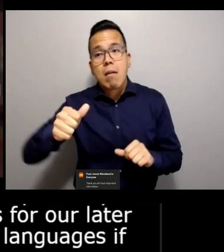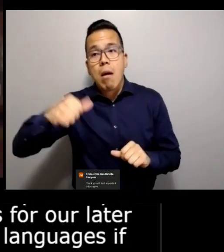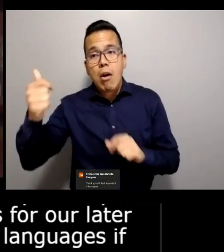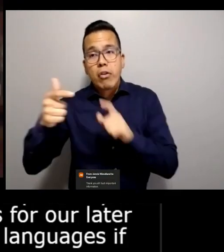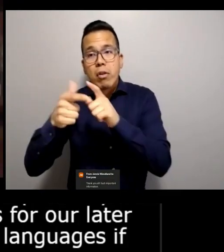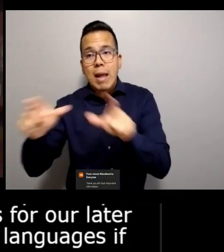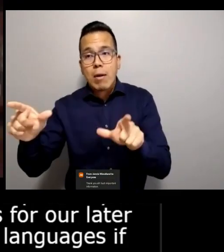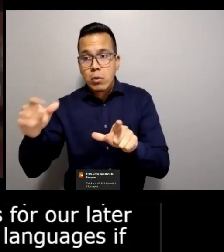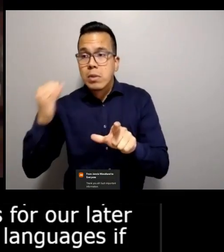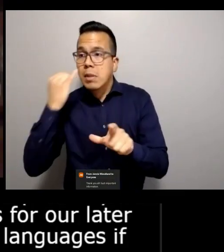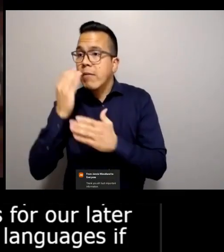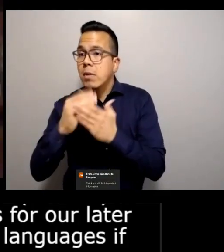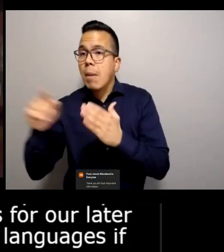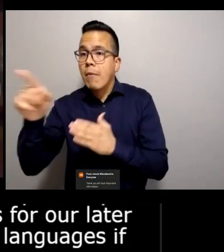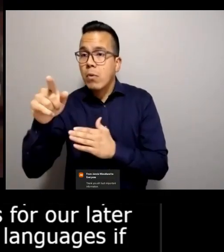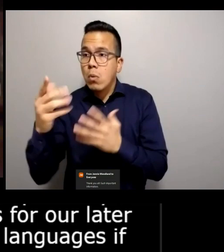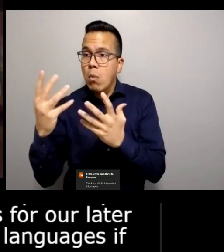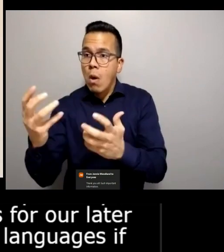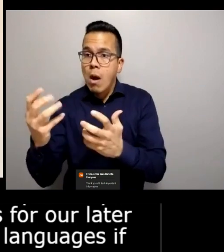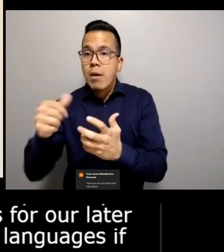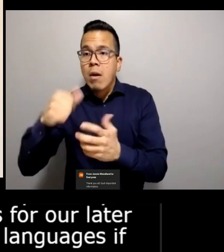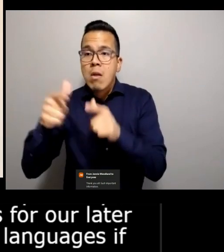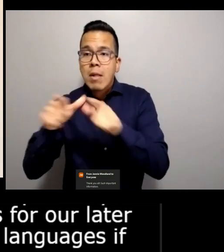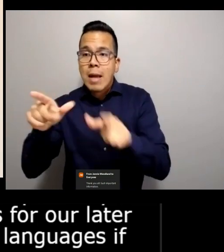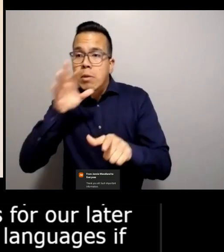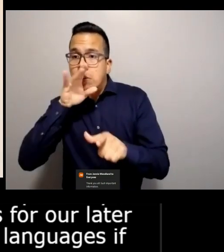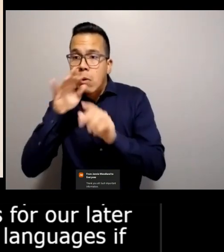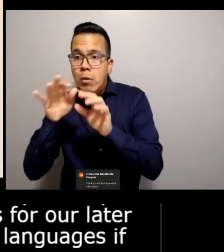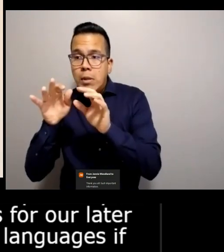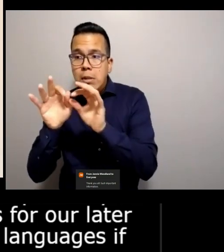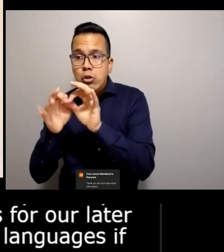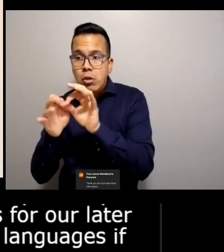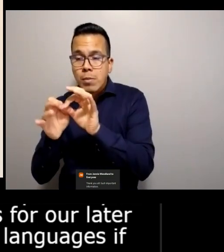in that. And in our DCAD